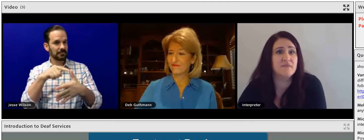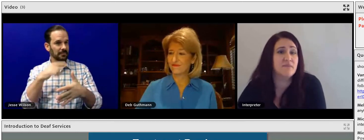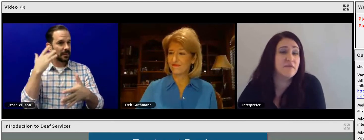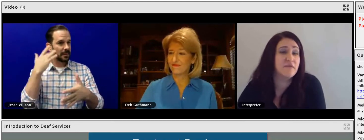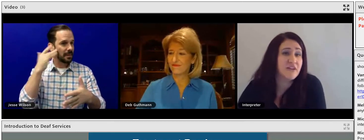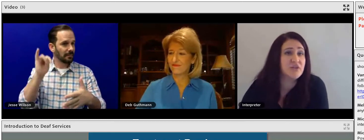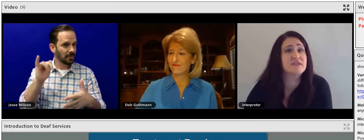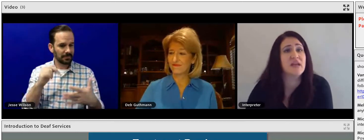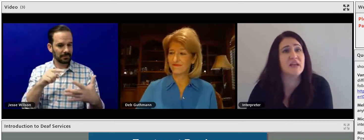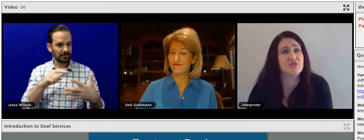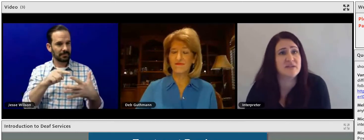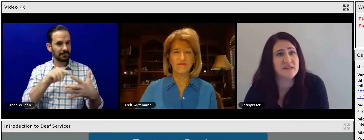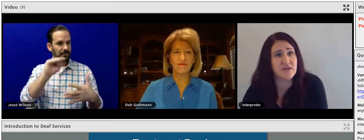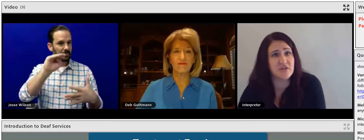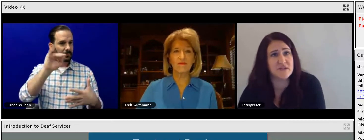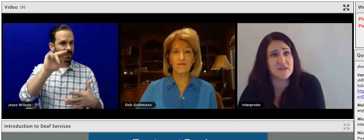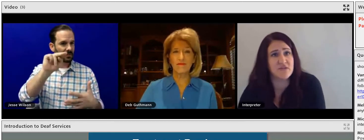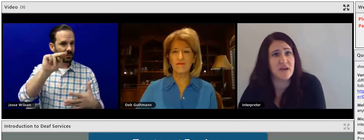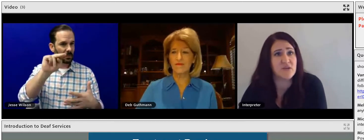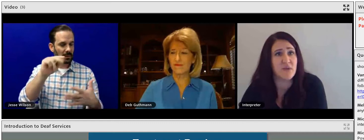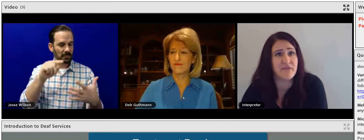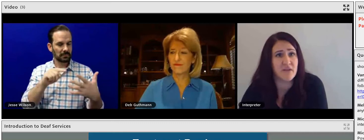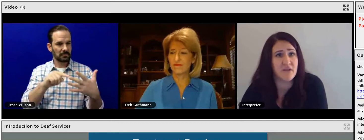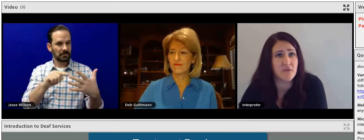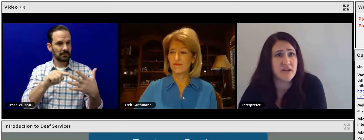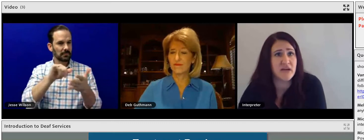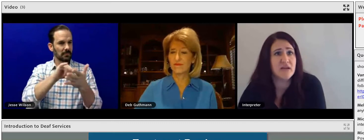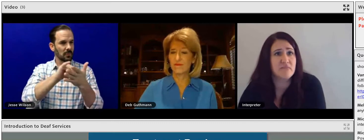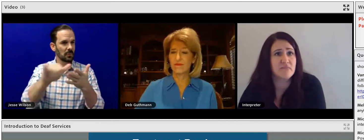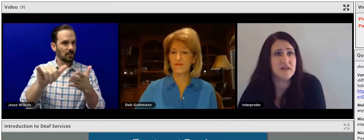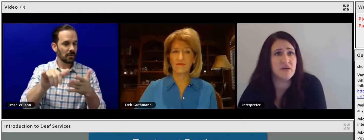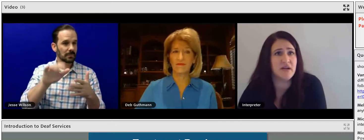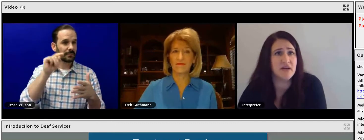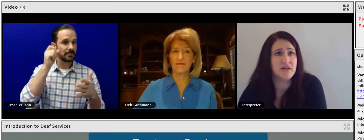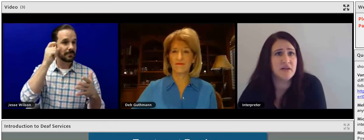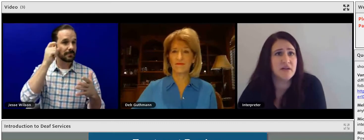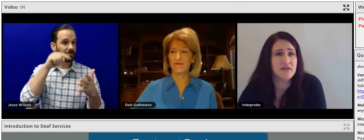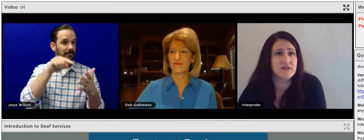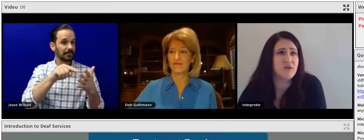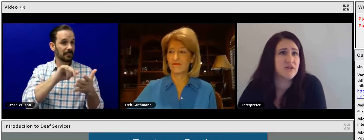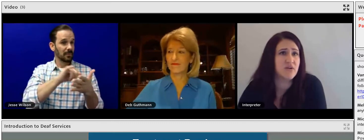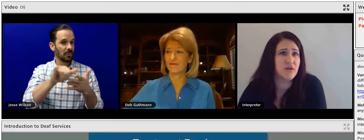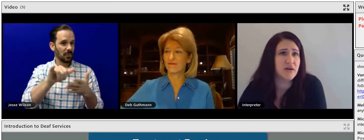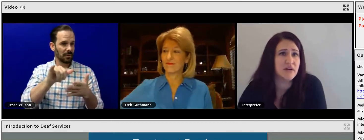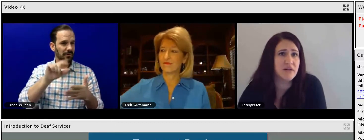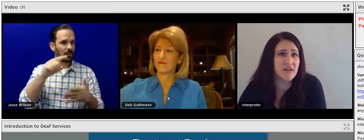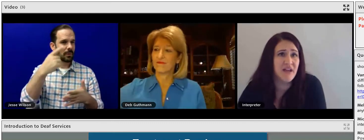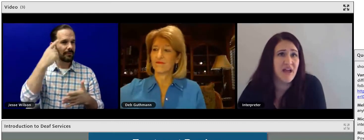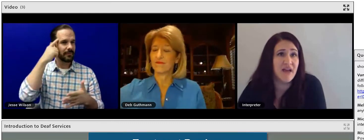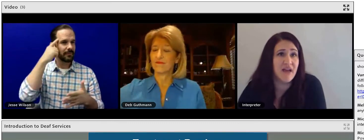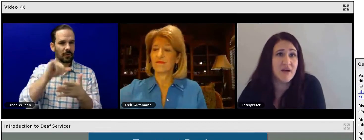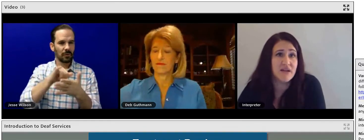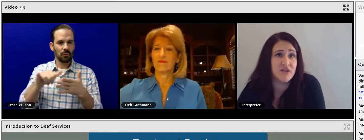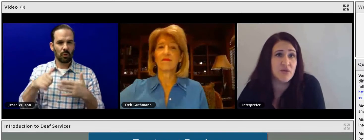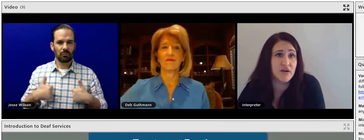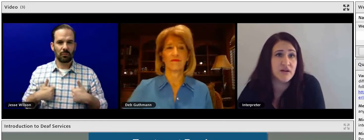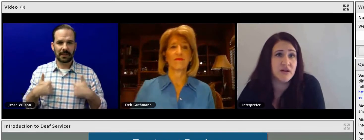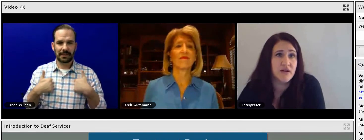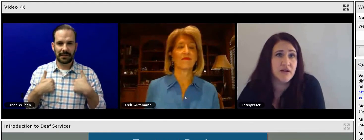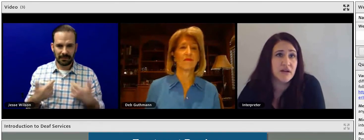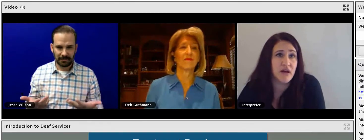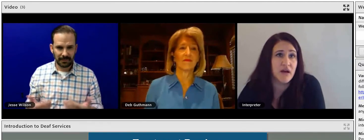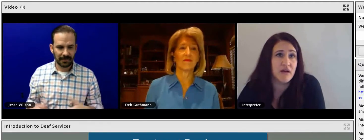treatment professionals and treatment centers across the U.S. So we have California, Minnesota, there's one in New York,